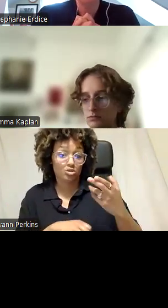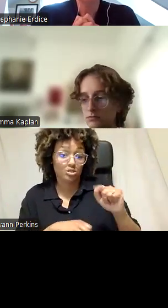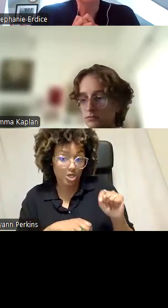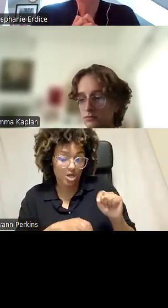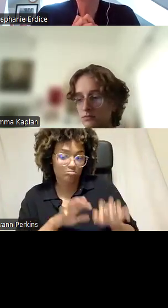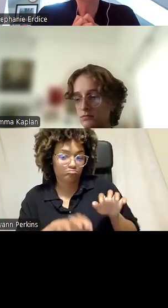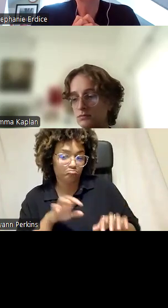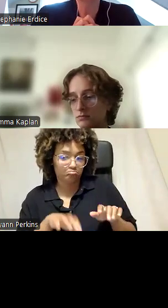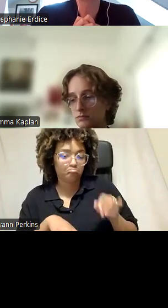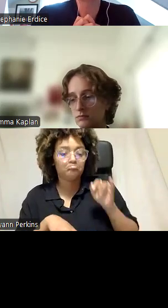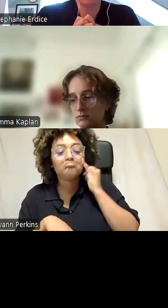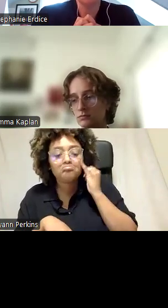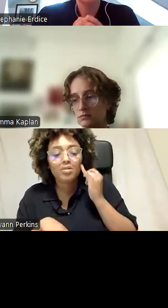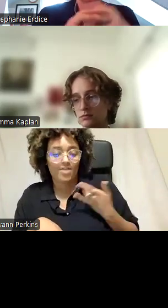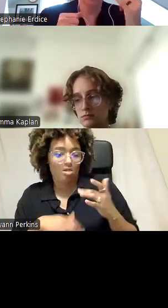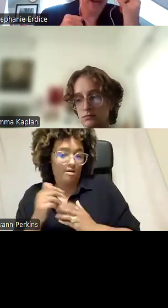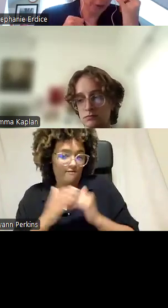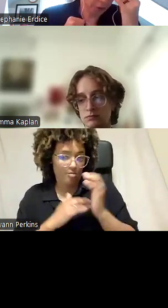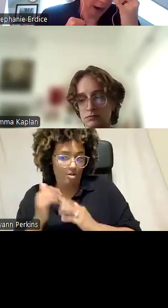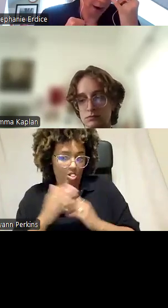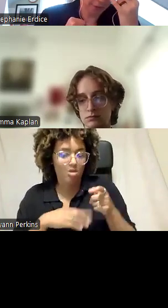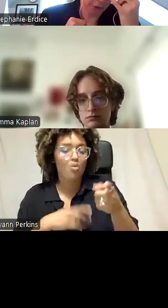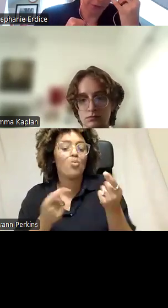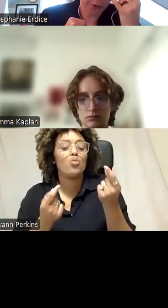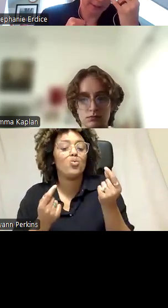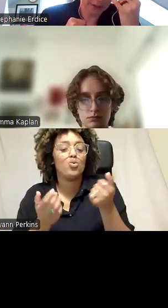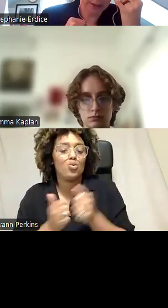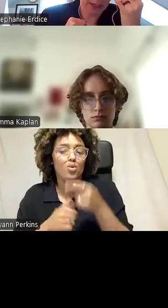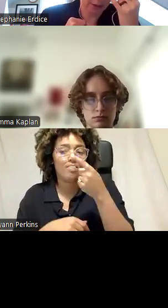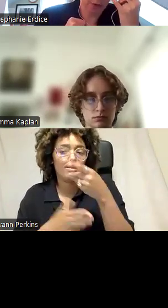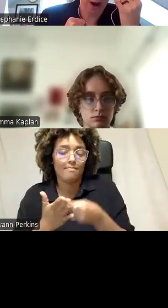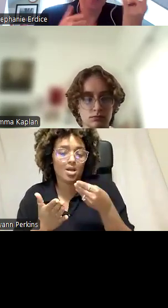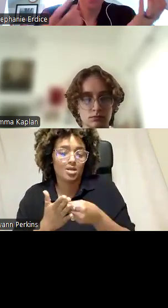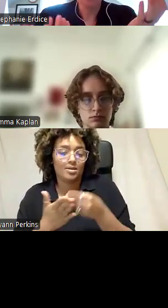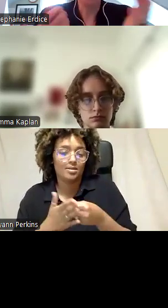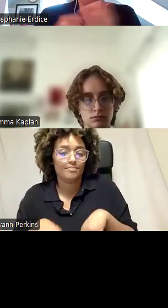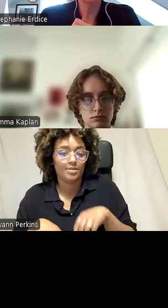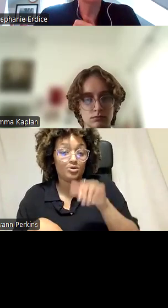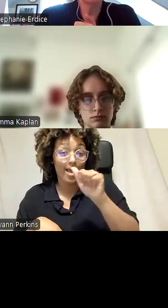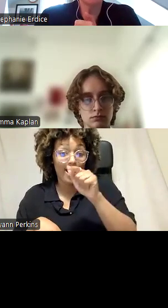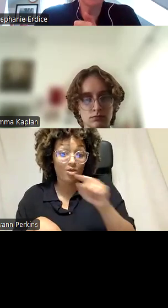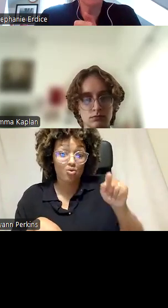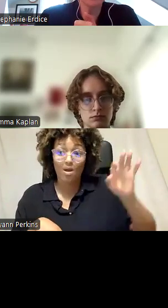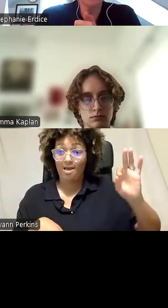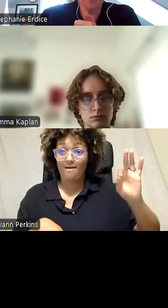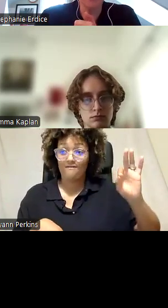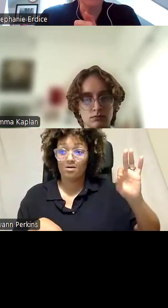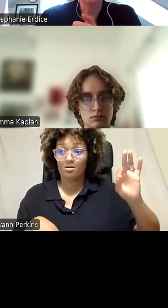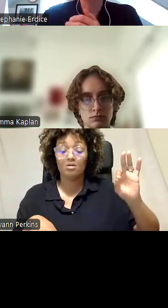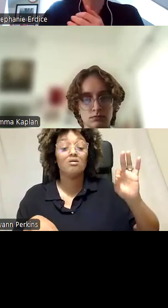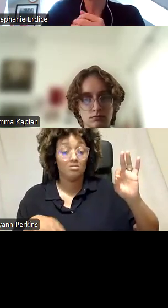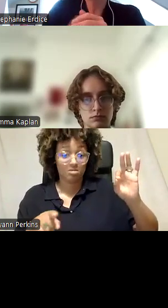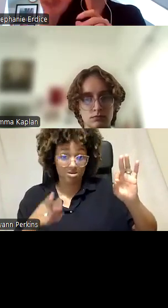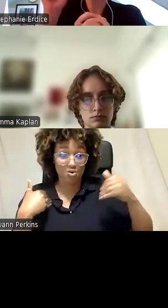comfortable, what you would do with this money. So A through F, if your first name starts A through F, what would you do with